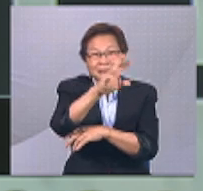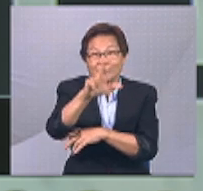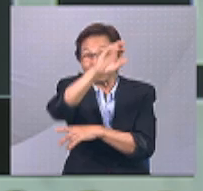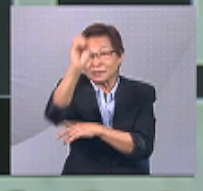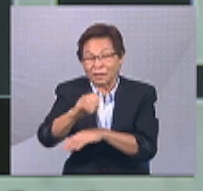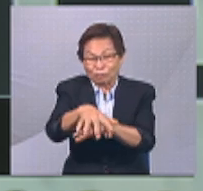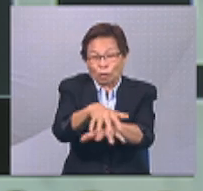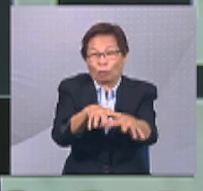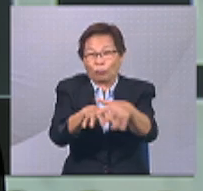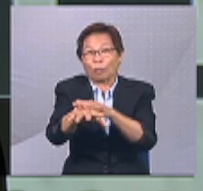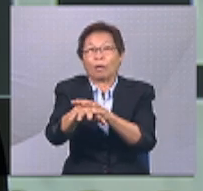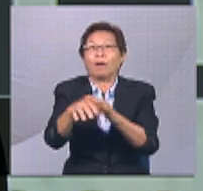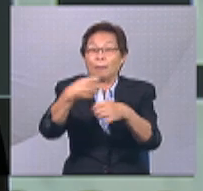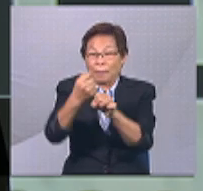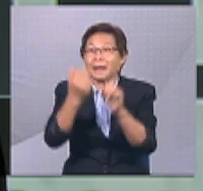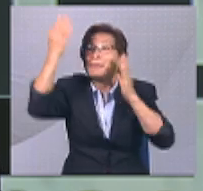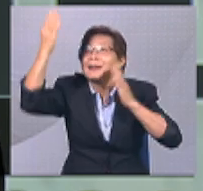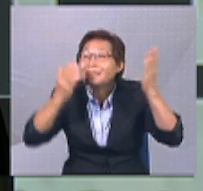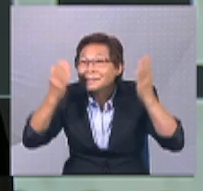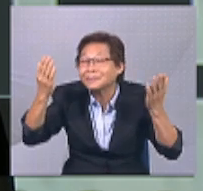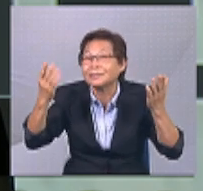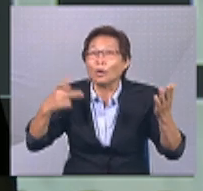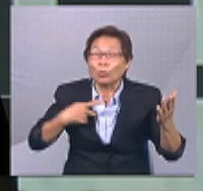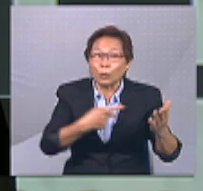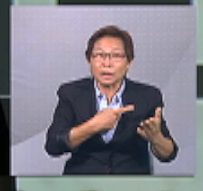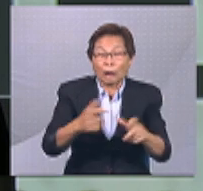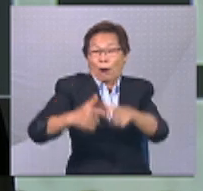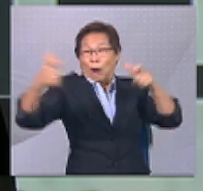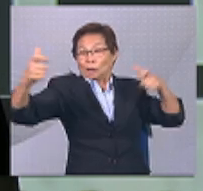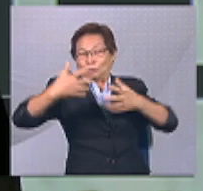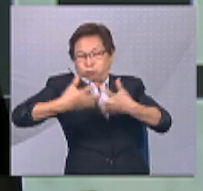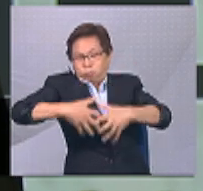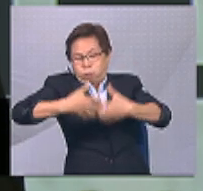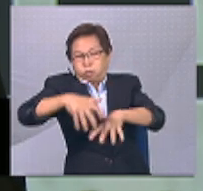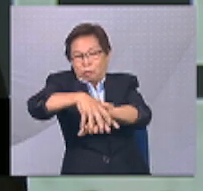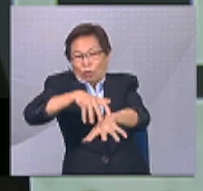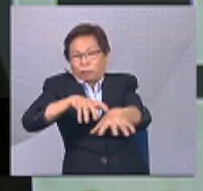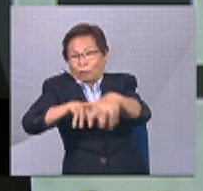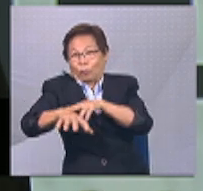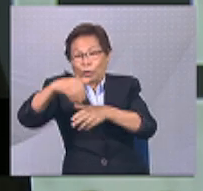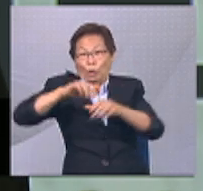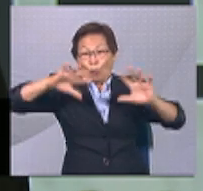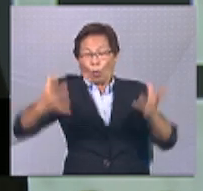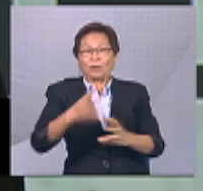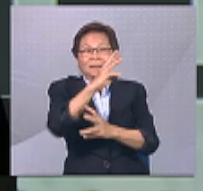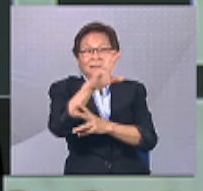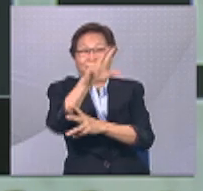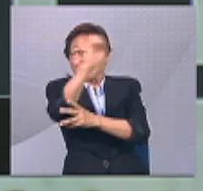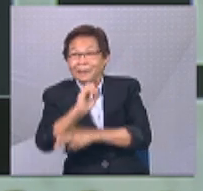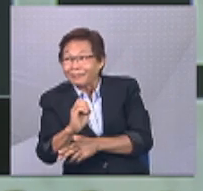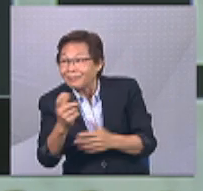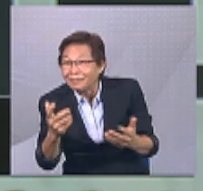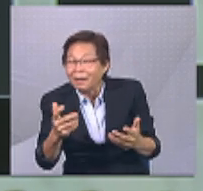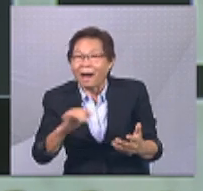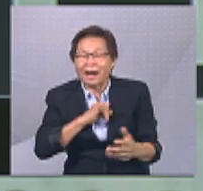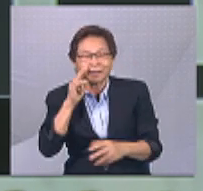industry comes from Malaysia. Right, so we are the largest production of glove in the world, 63%. So I